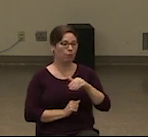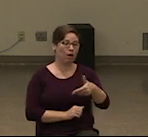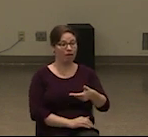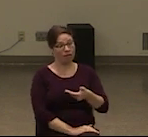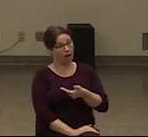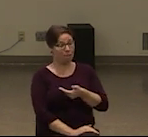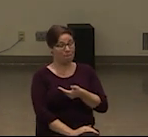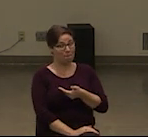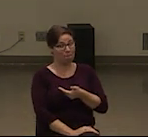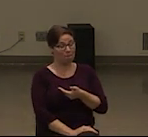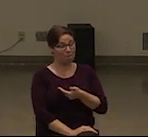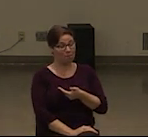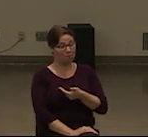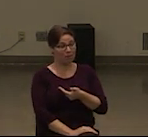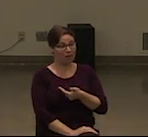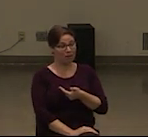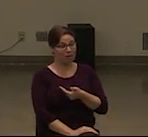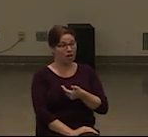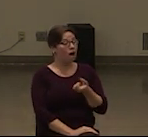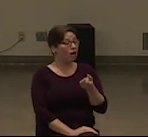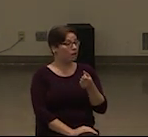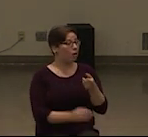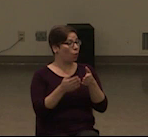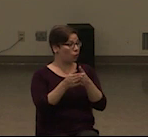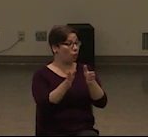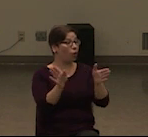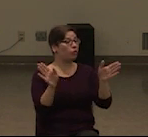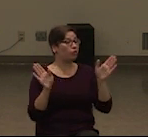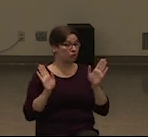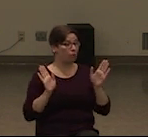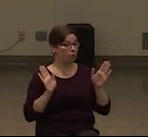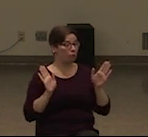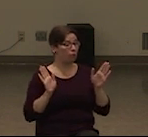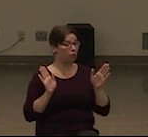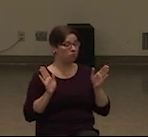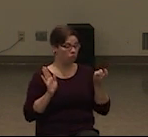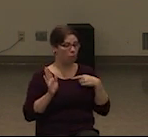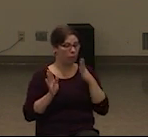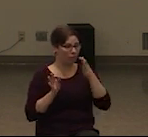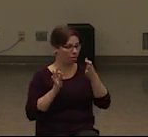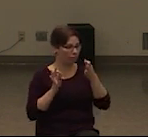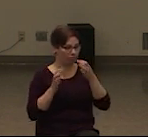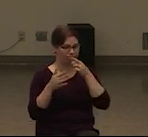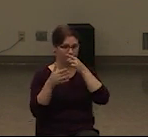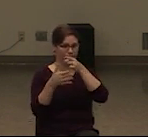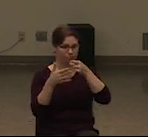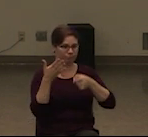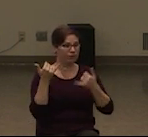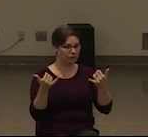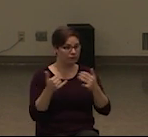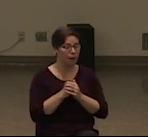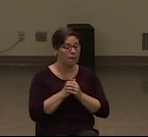Welcome. Yeah, so a little bit of an overview to keep me honest of like what we'll go over in our time together this